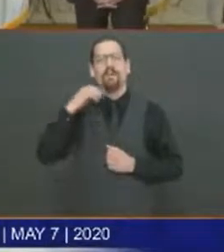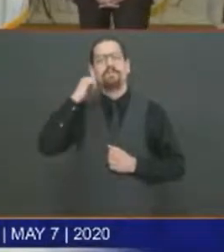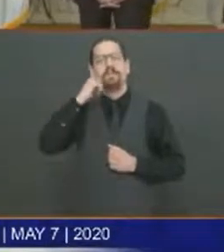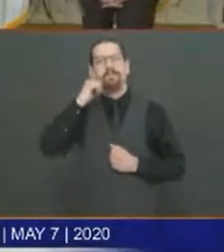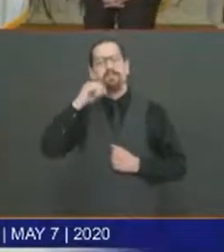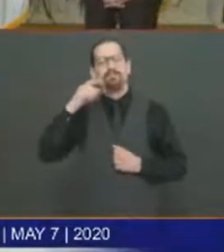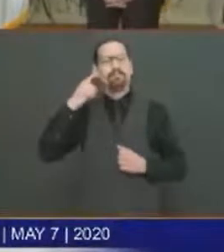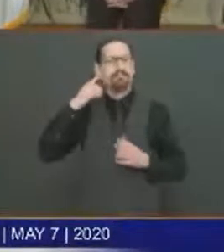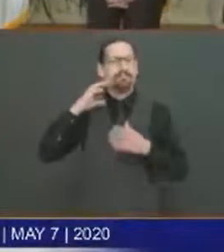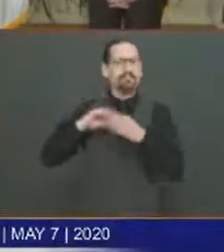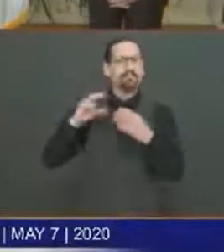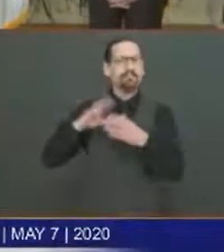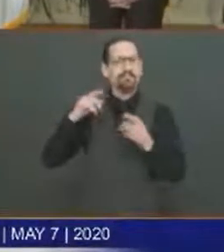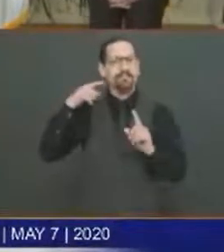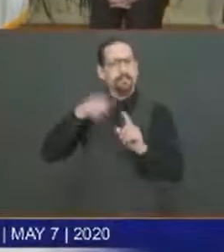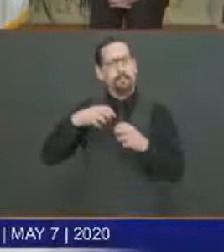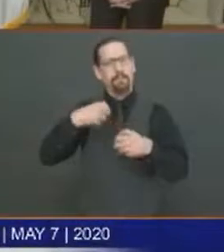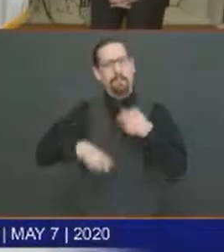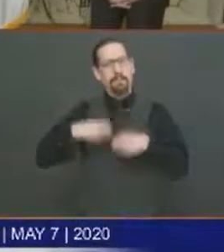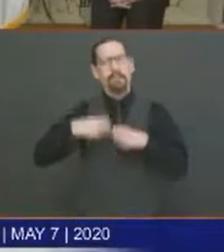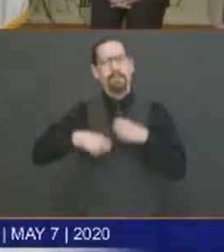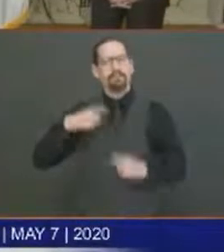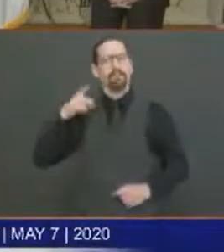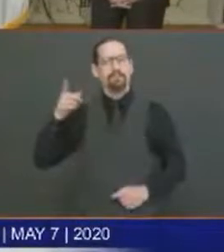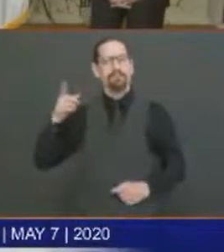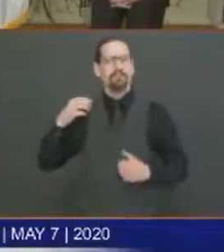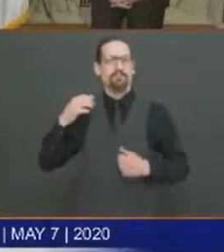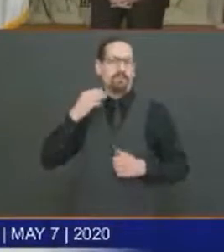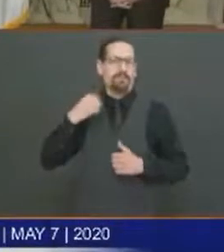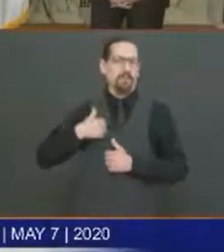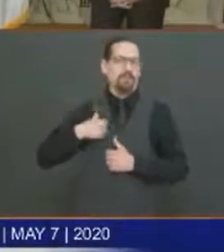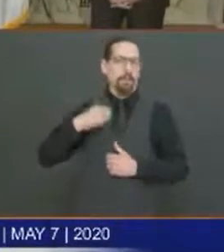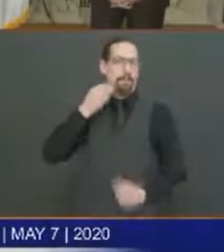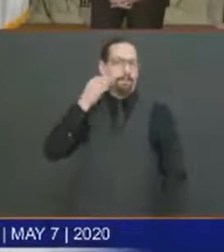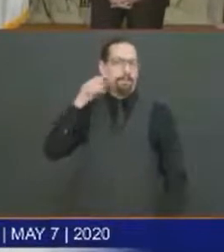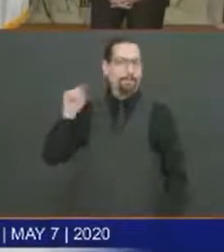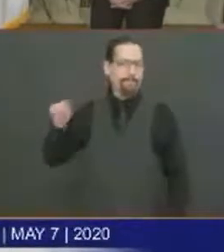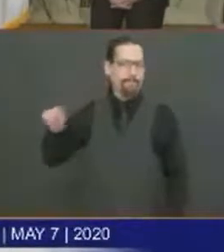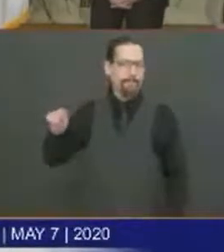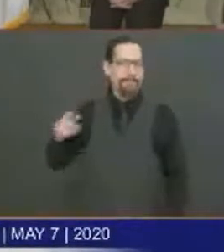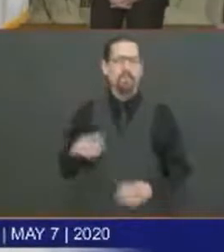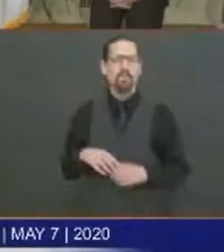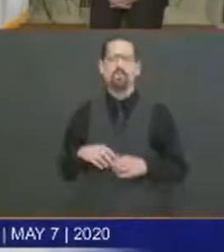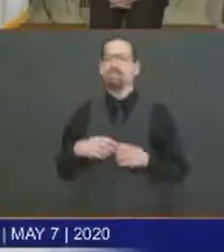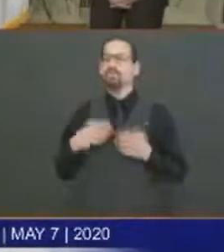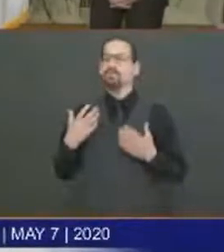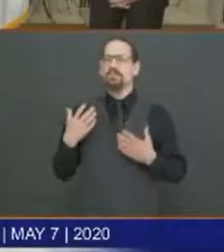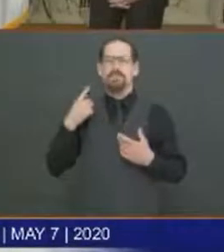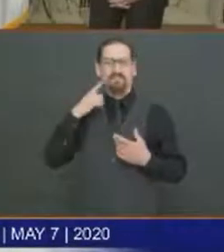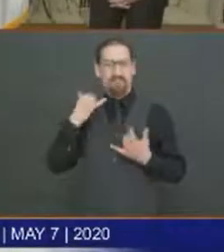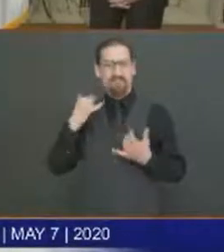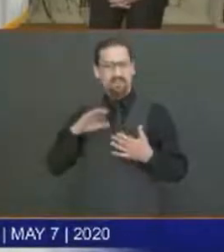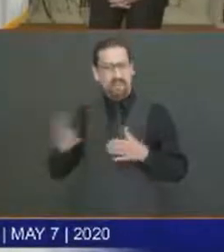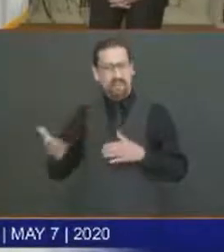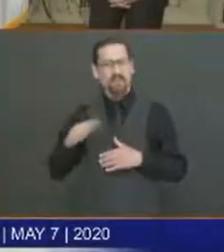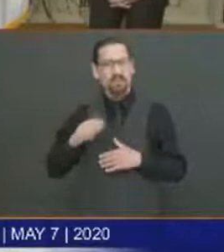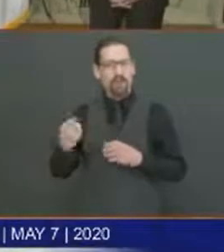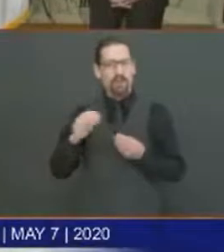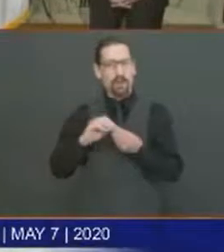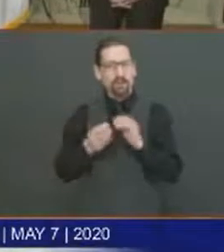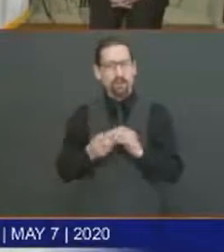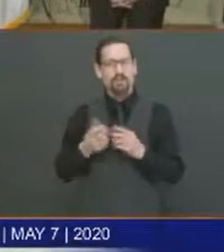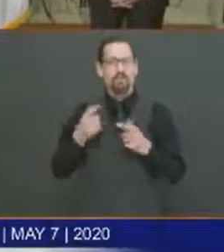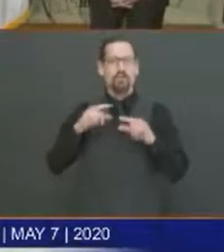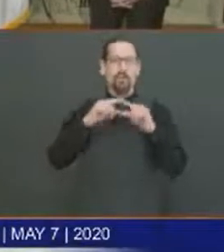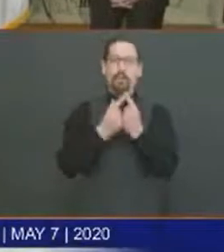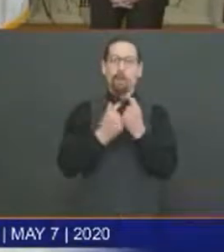problems at the Veterans Home as we see a consistent majority of deaths each day happening in nursing homes and group homes. What whole